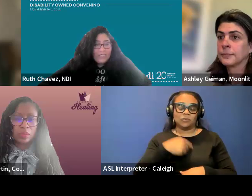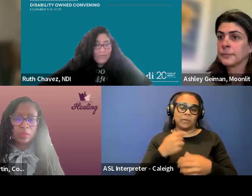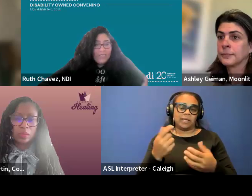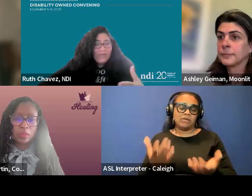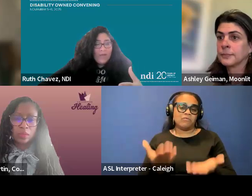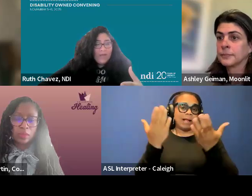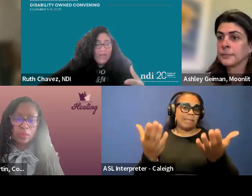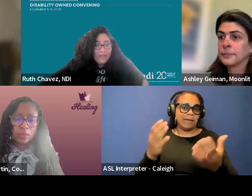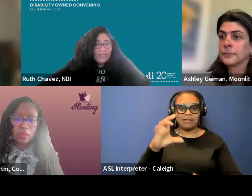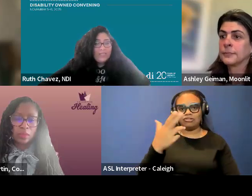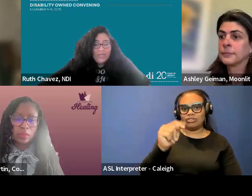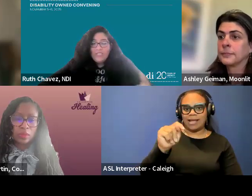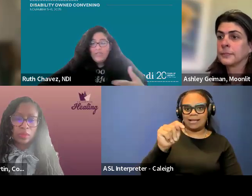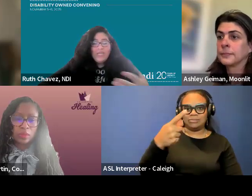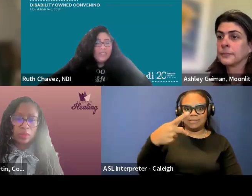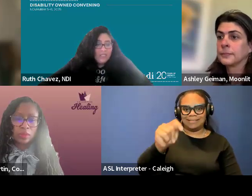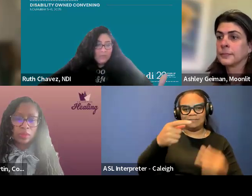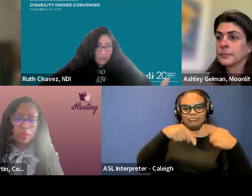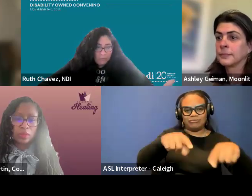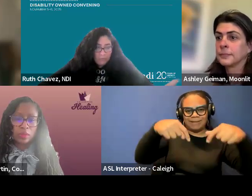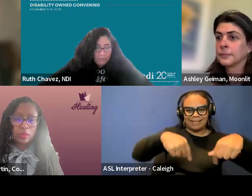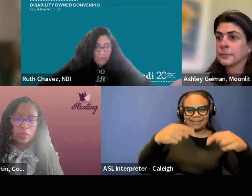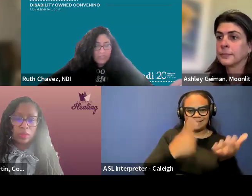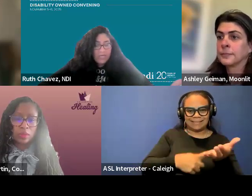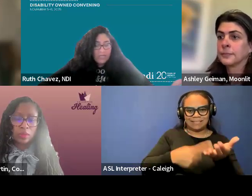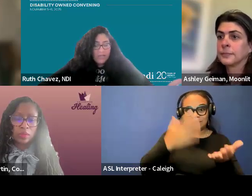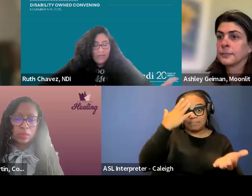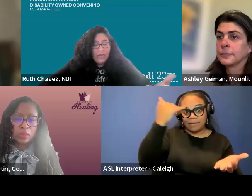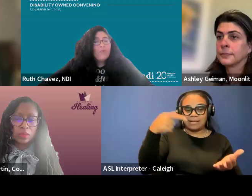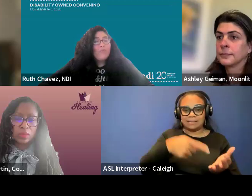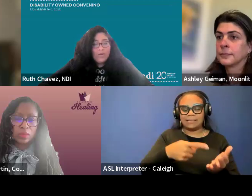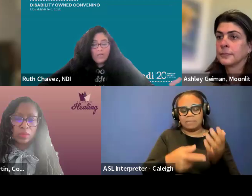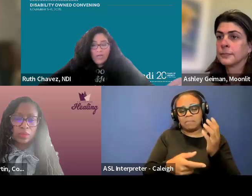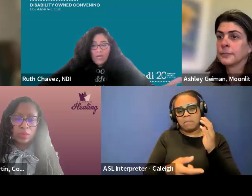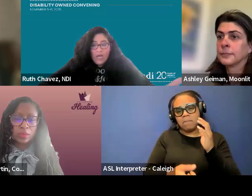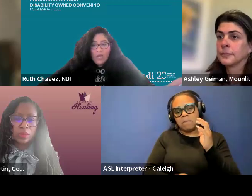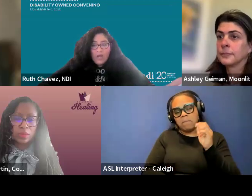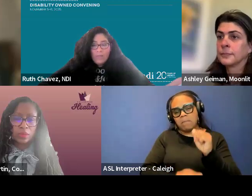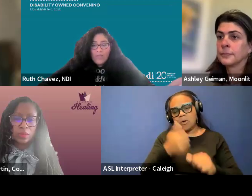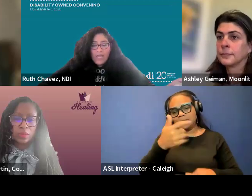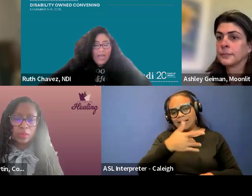recommending ChatGPT in this discussion because it's most likely the number 1